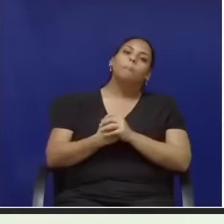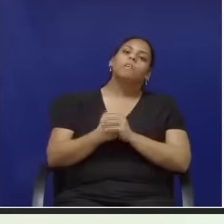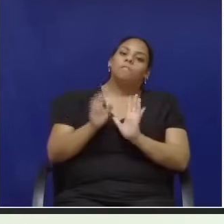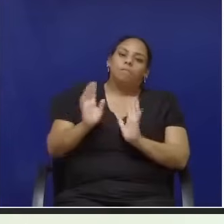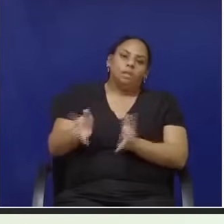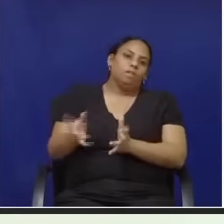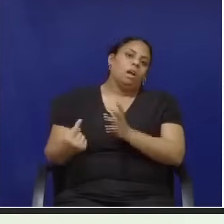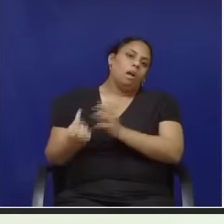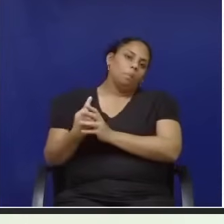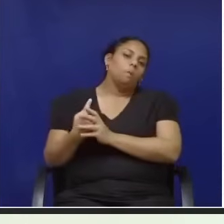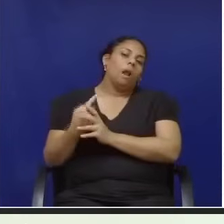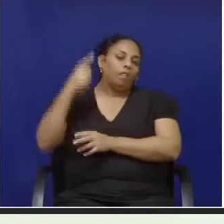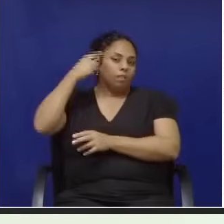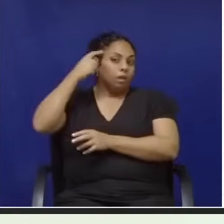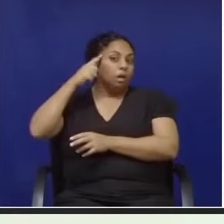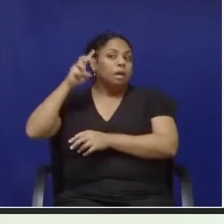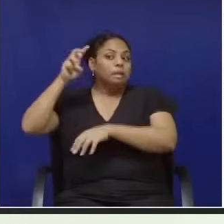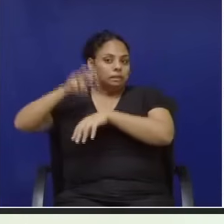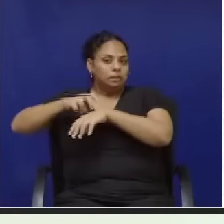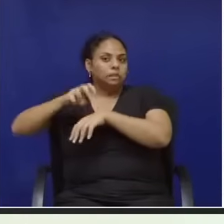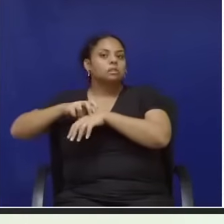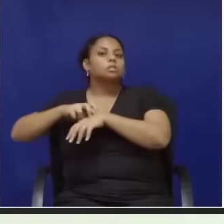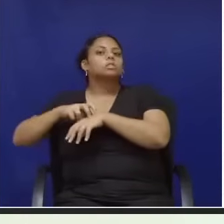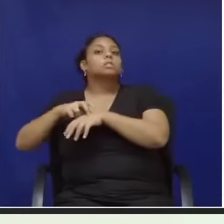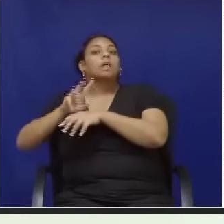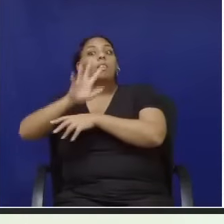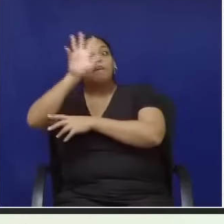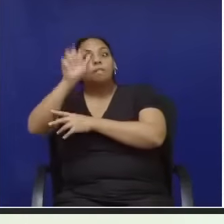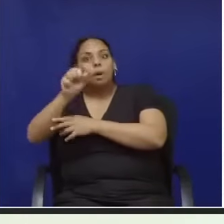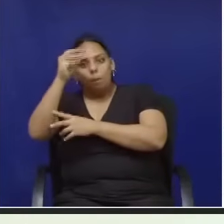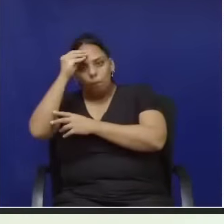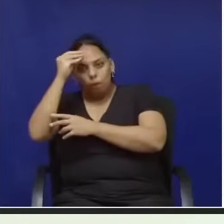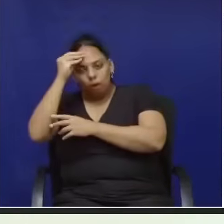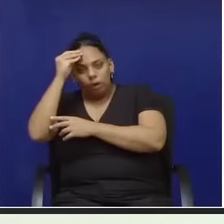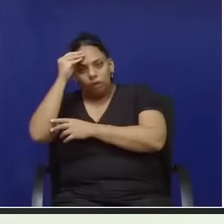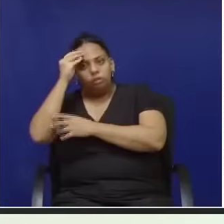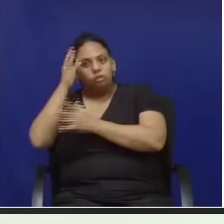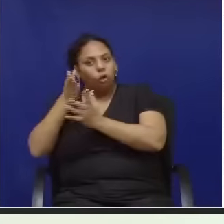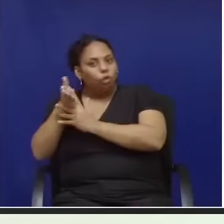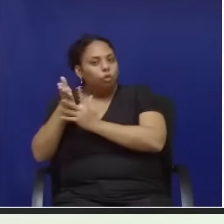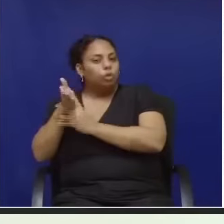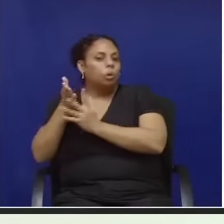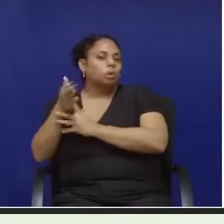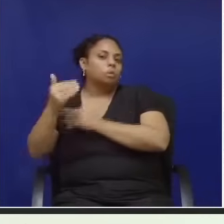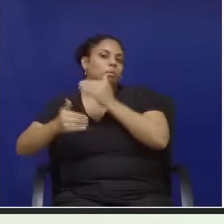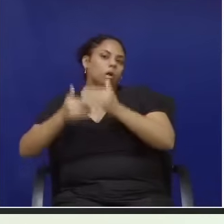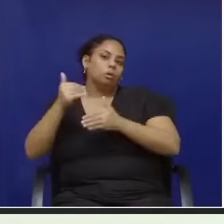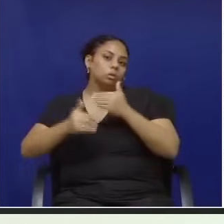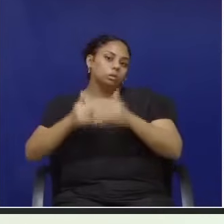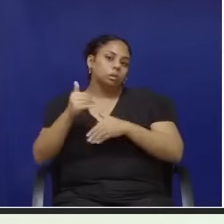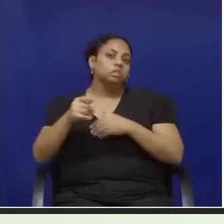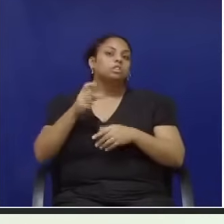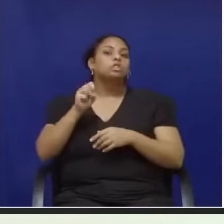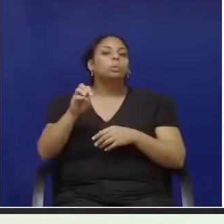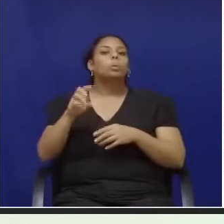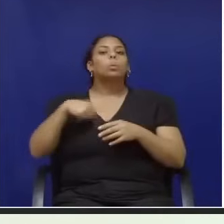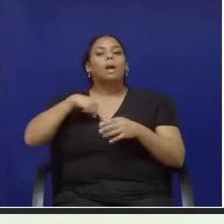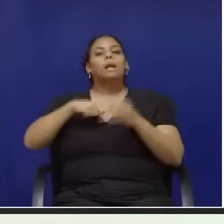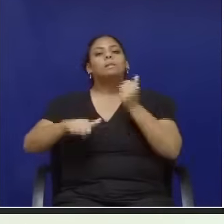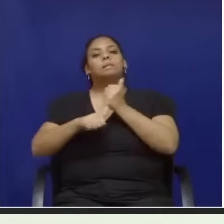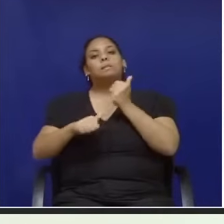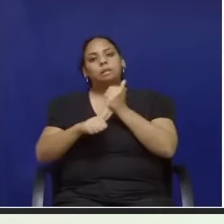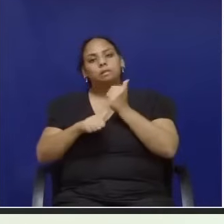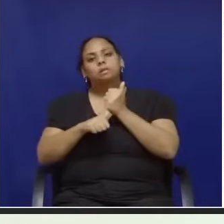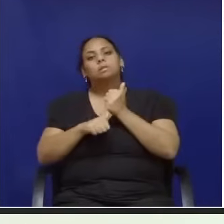it was necessary that South African police go through this process so that it can assist us